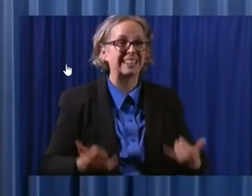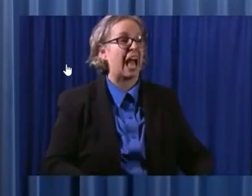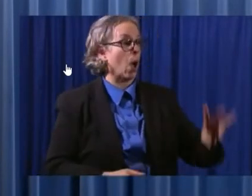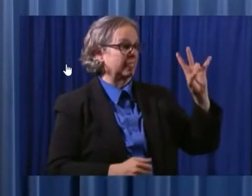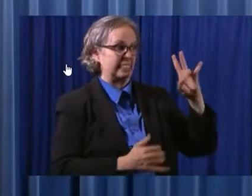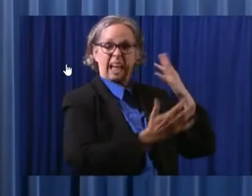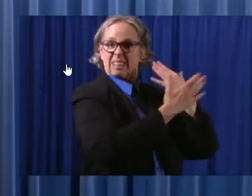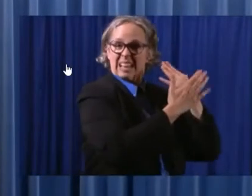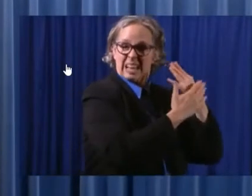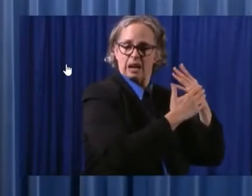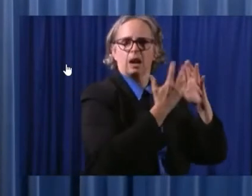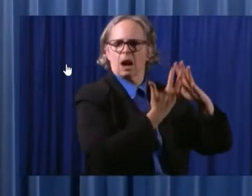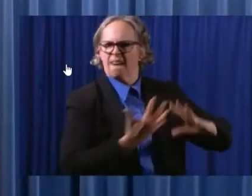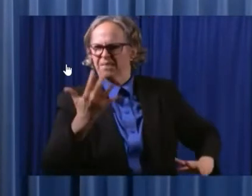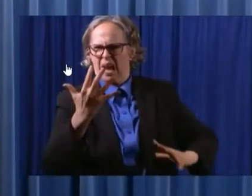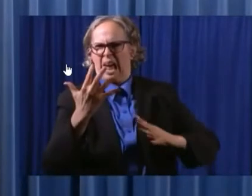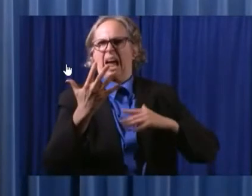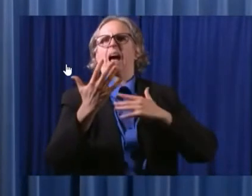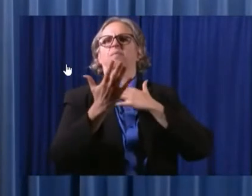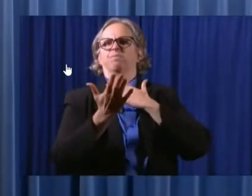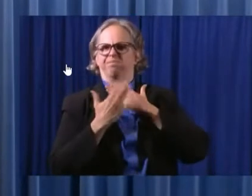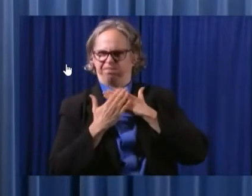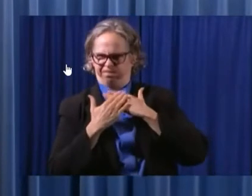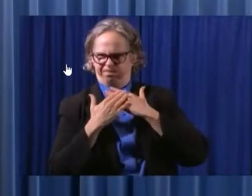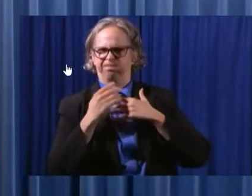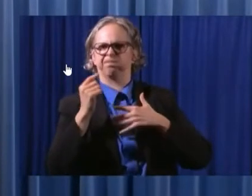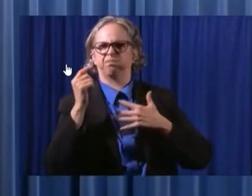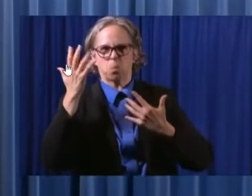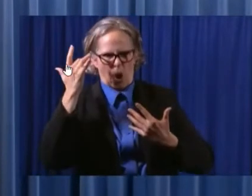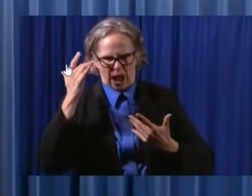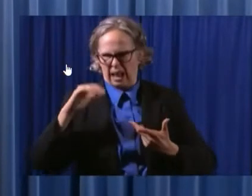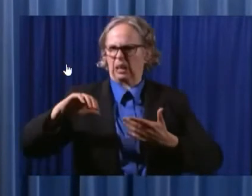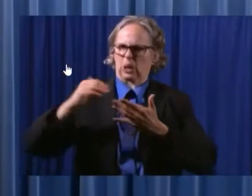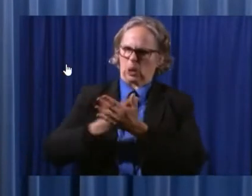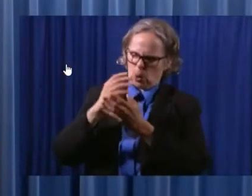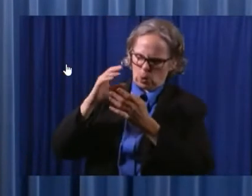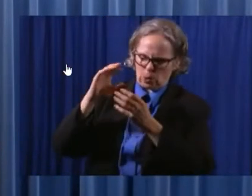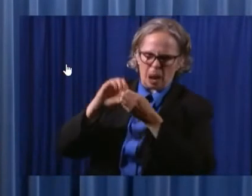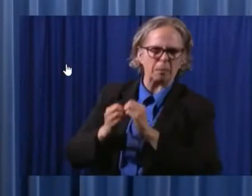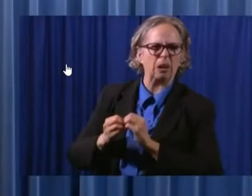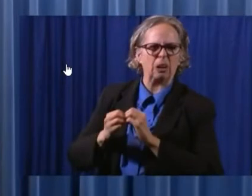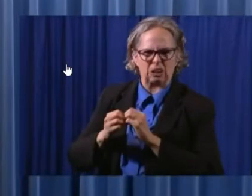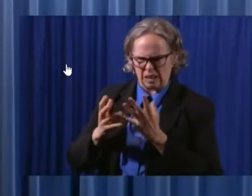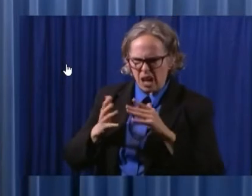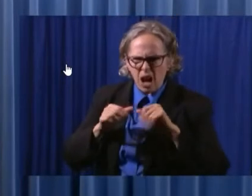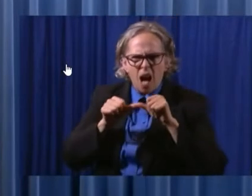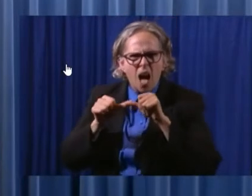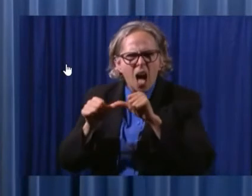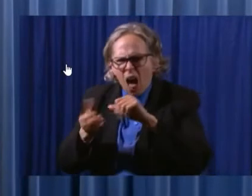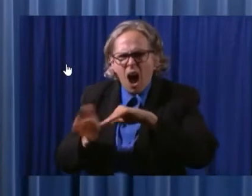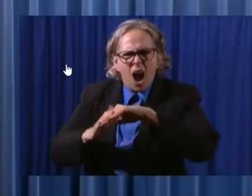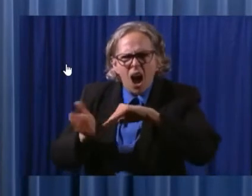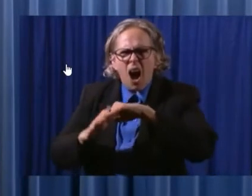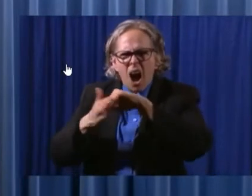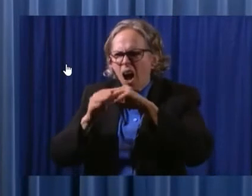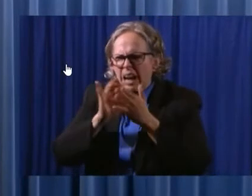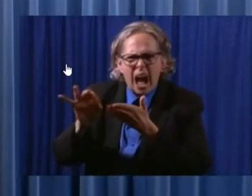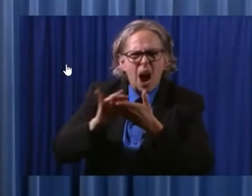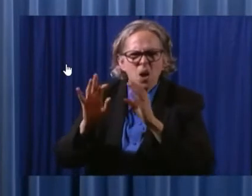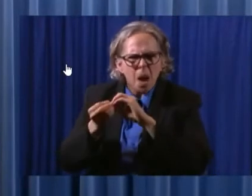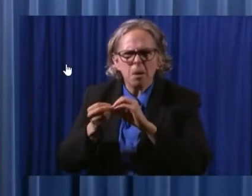healthcare indicators. Indicator 1, new cases per capita. Indicator 2, sustained increase in new cases. Indicator